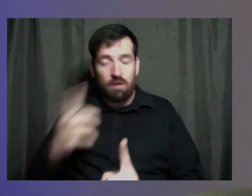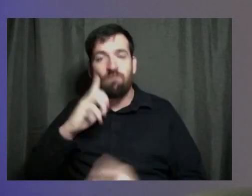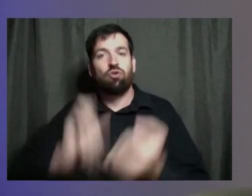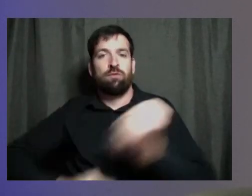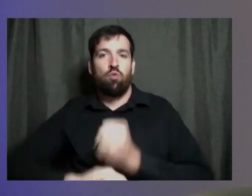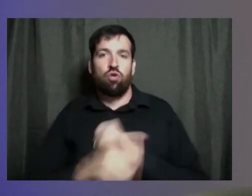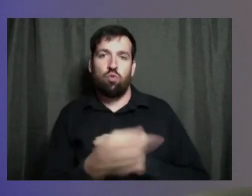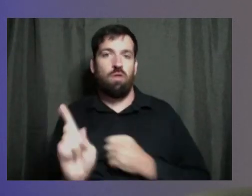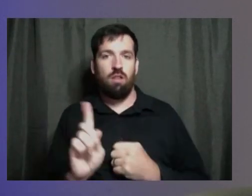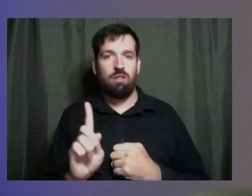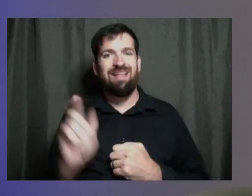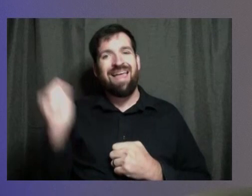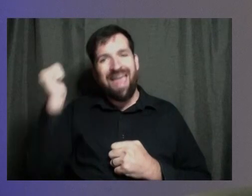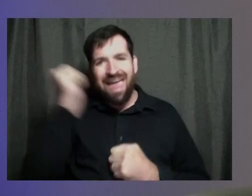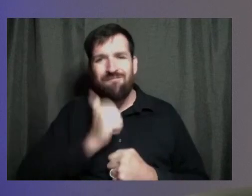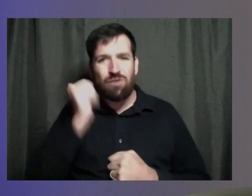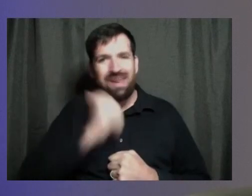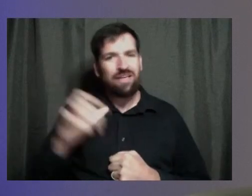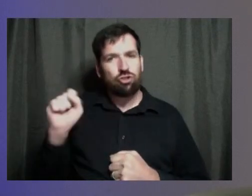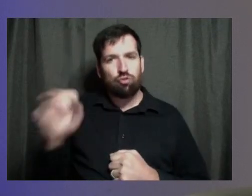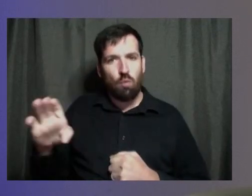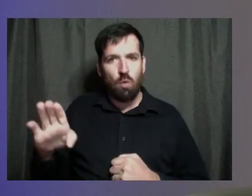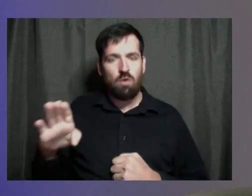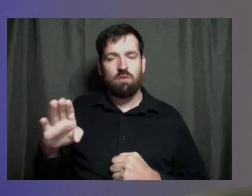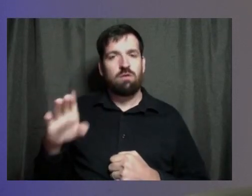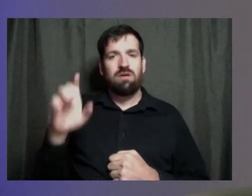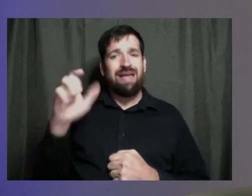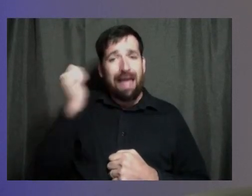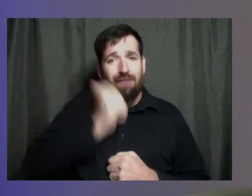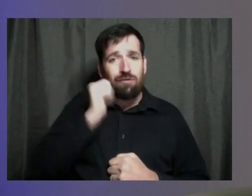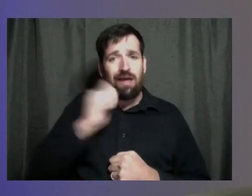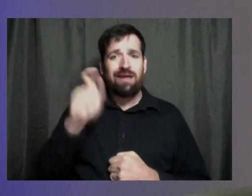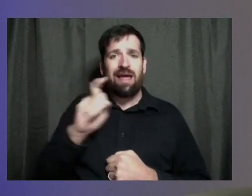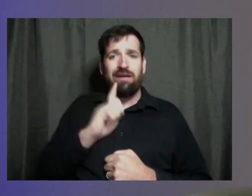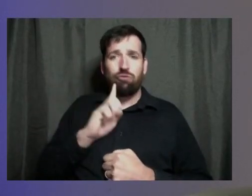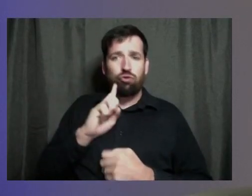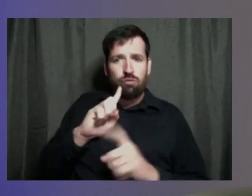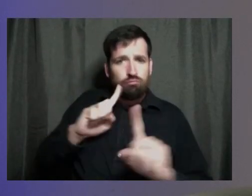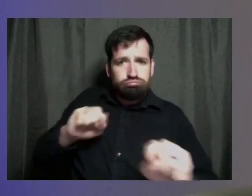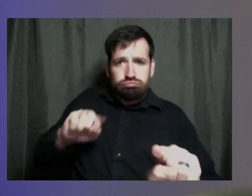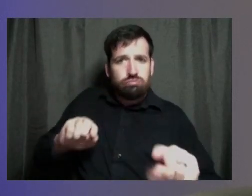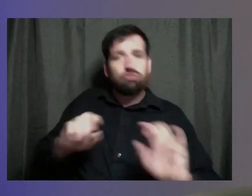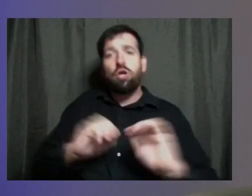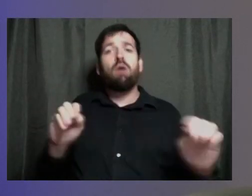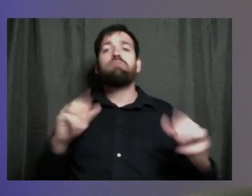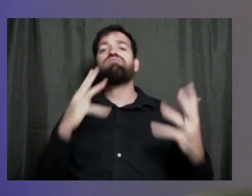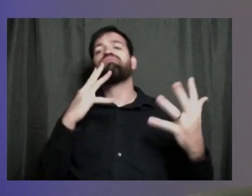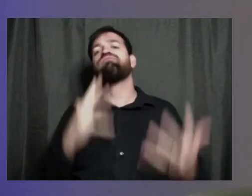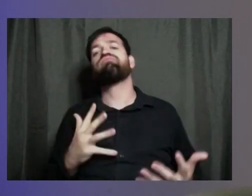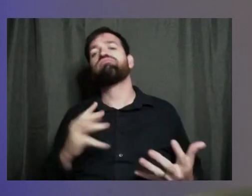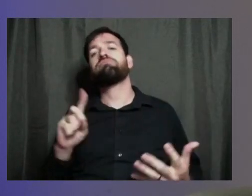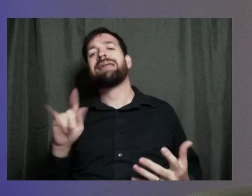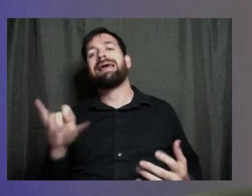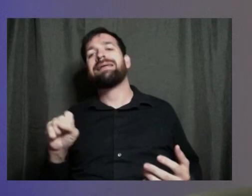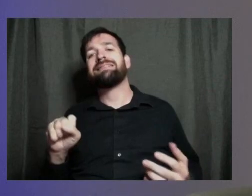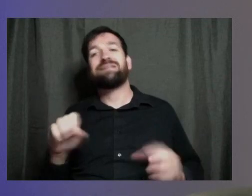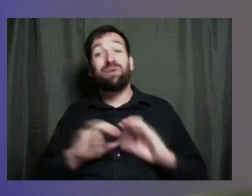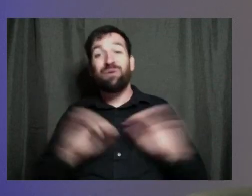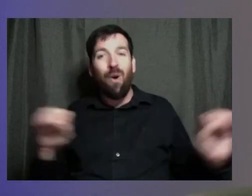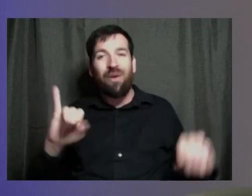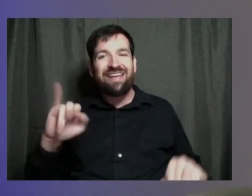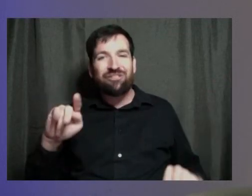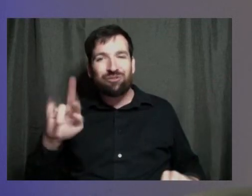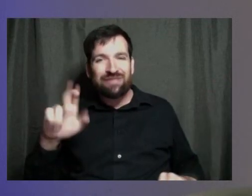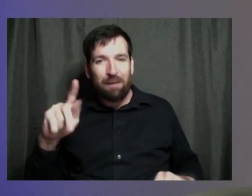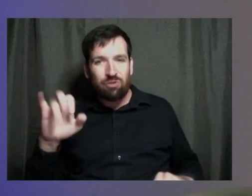the Super Bowl. Every day they have to come and bring their best game to it. There are no down days. You're not supposed to be throwing the interceptions. What you really want to